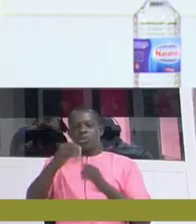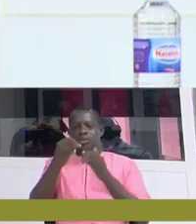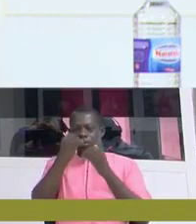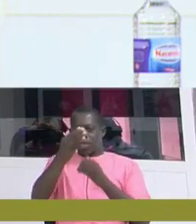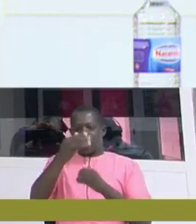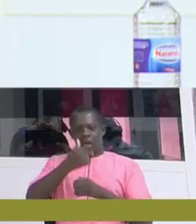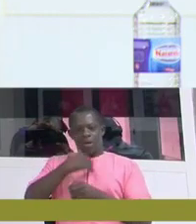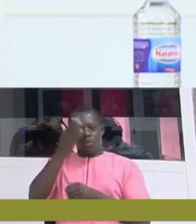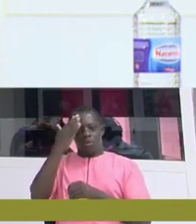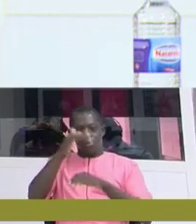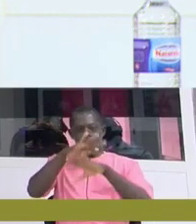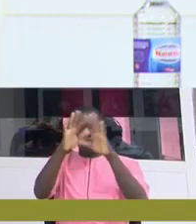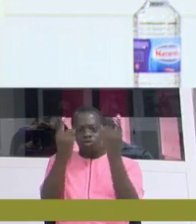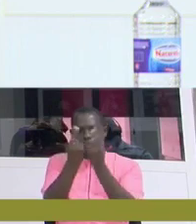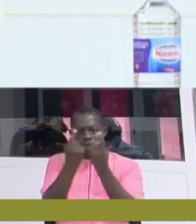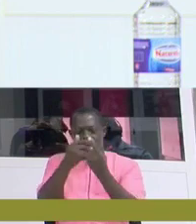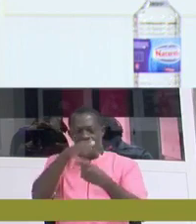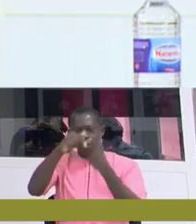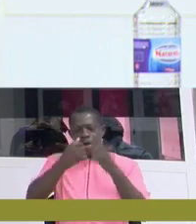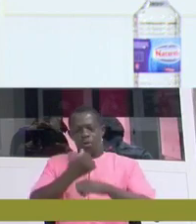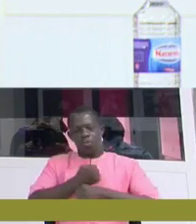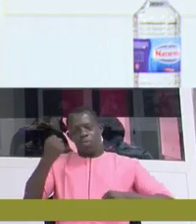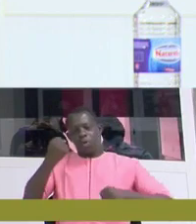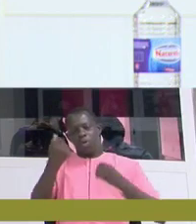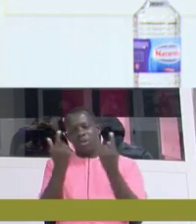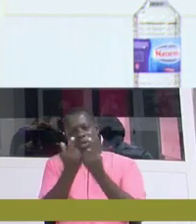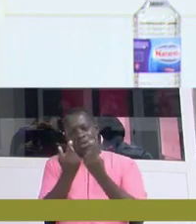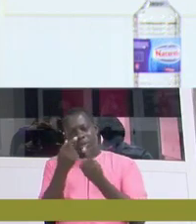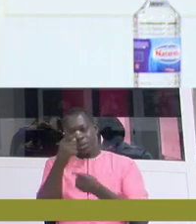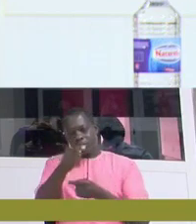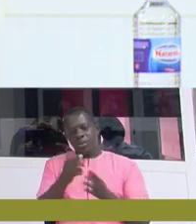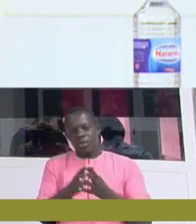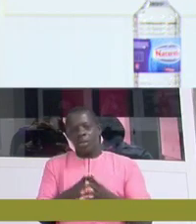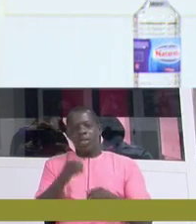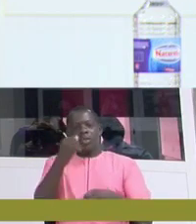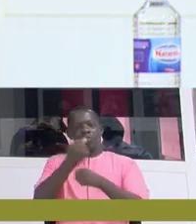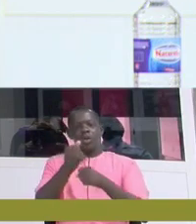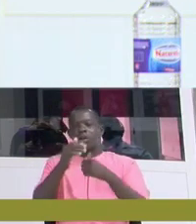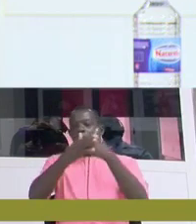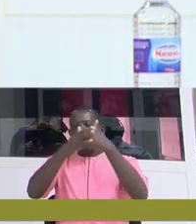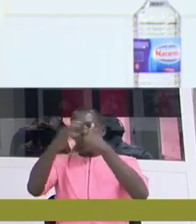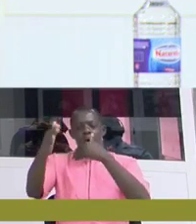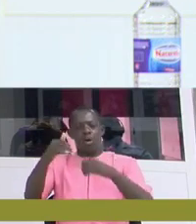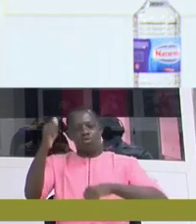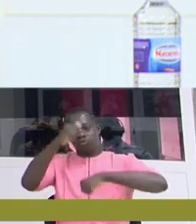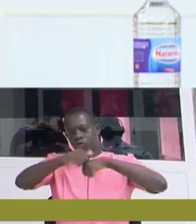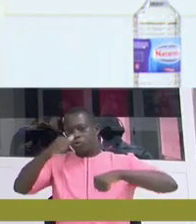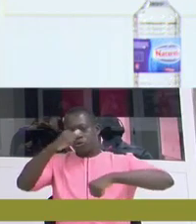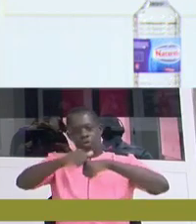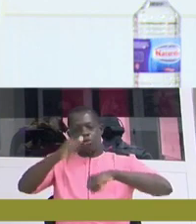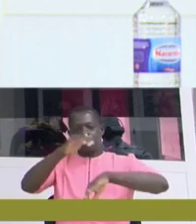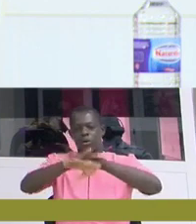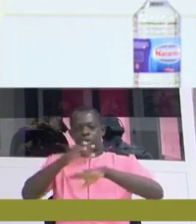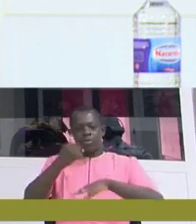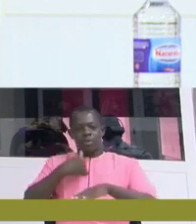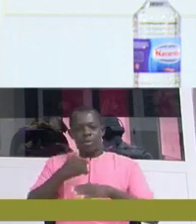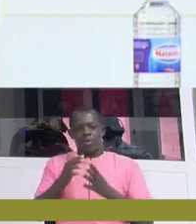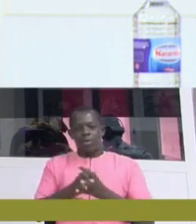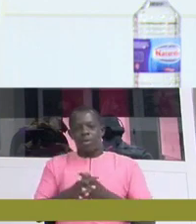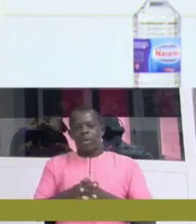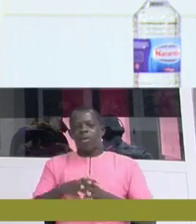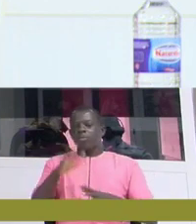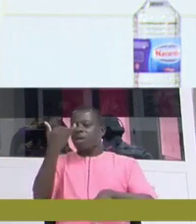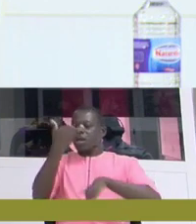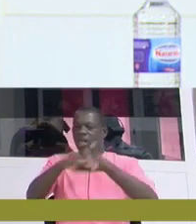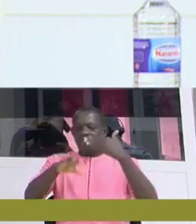said I should say that I knew something about those guns. Wale fanga butero si andekang. This is what brought a lot of beatings but on me. Manzi kal songola.